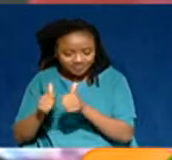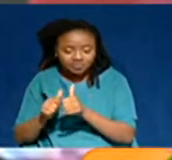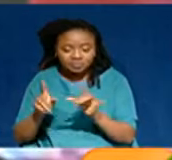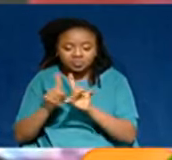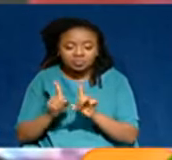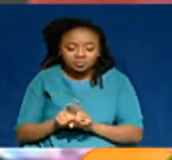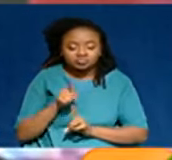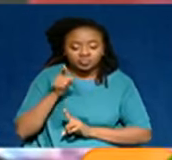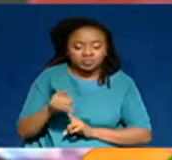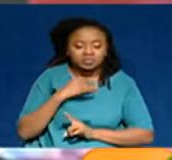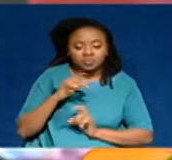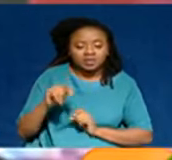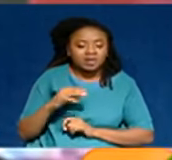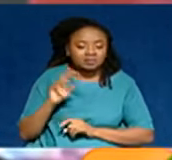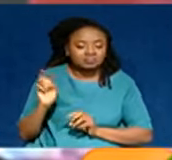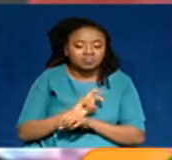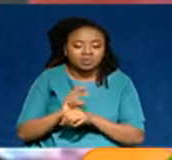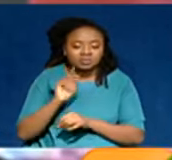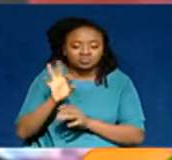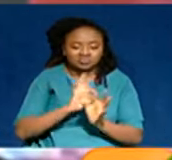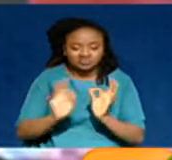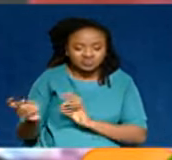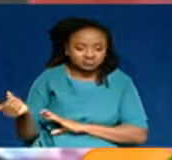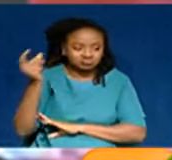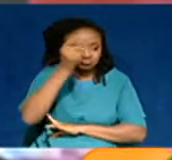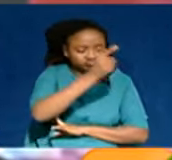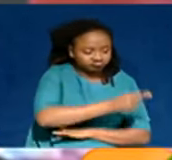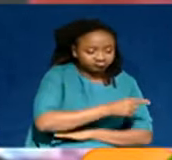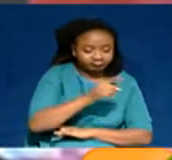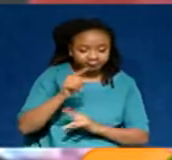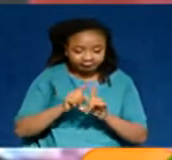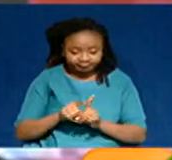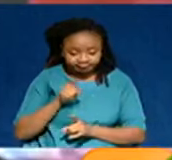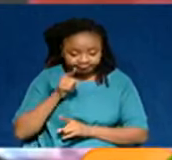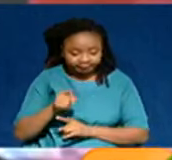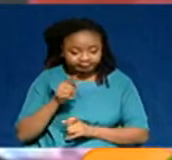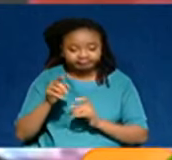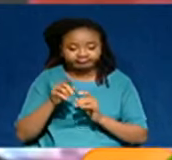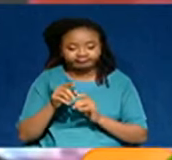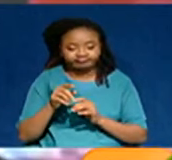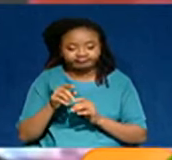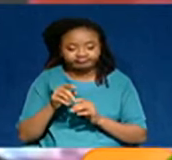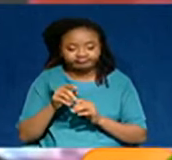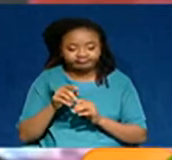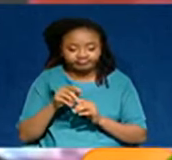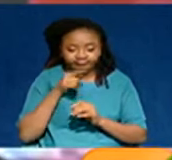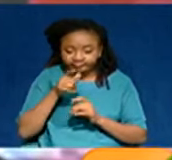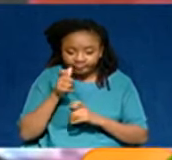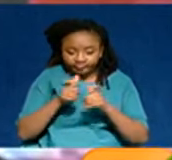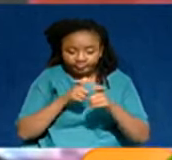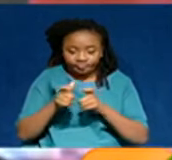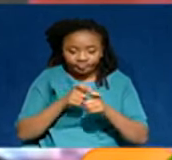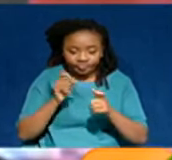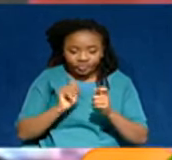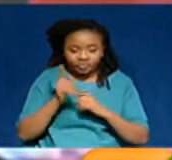regulations that I have gazetted is that these school regulations, as a first instance, I have said